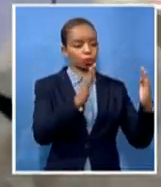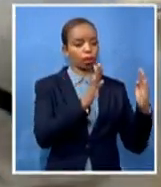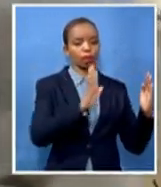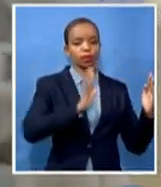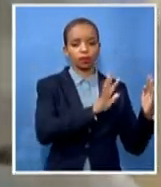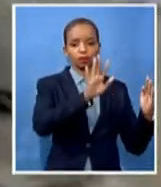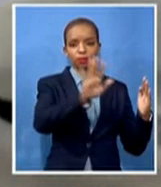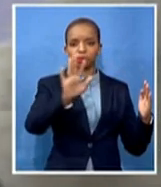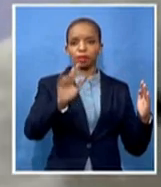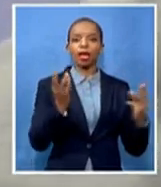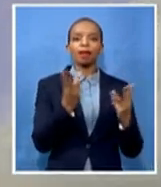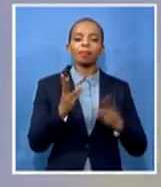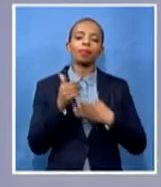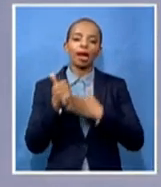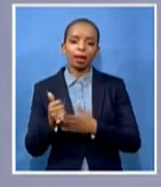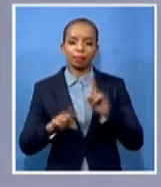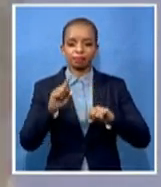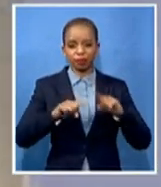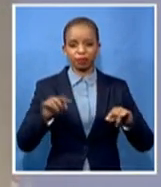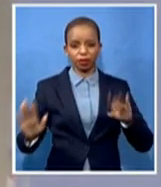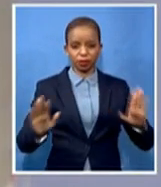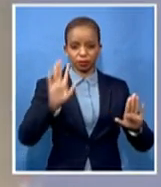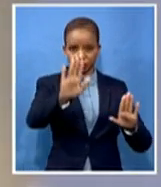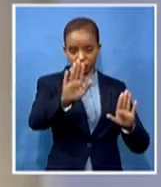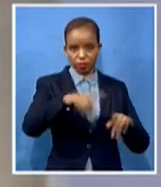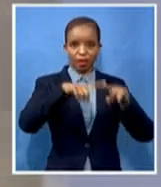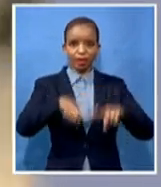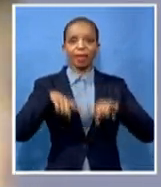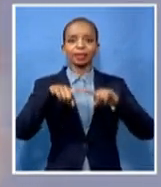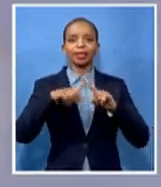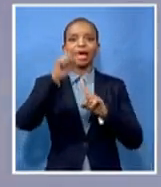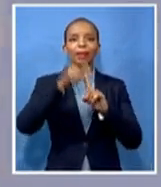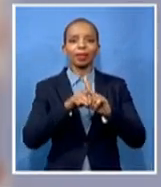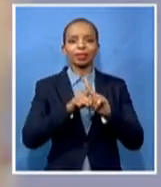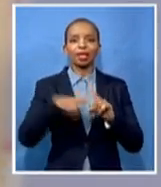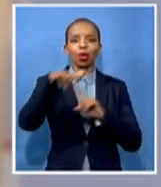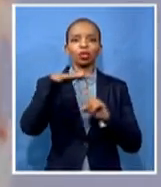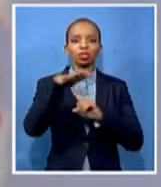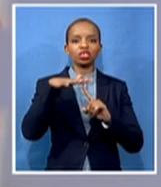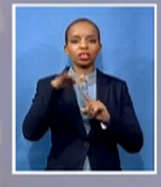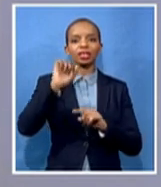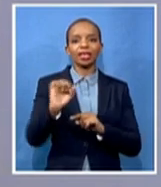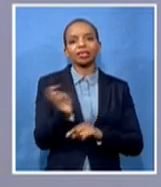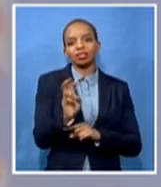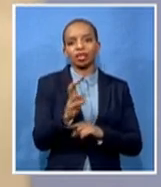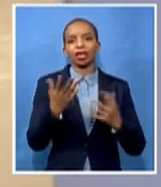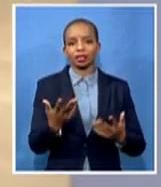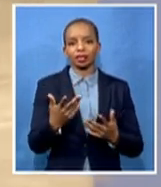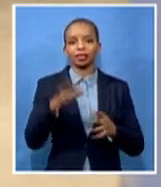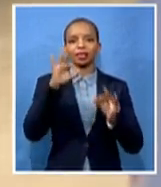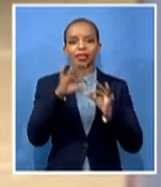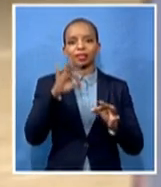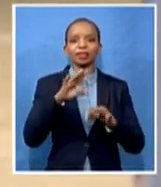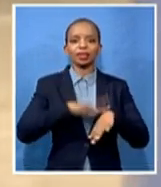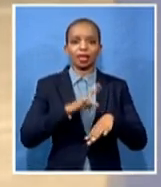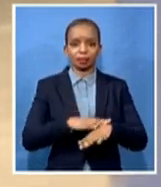to their condition at a particular time. So this particular hospital, Blaine, has been seeing